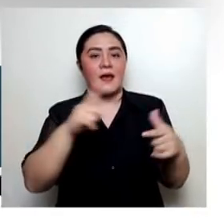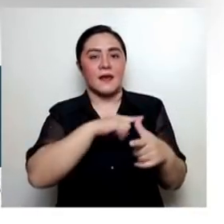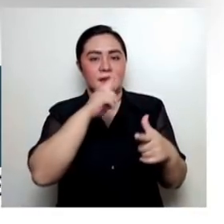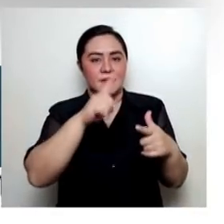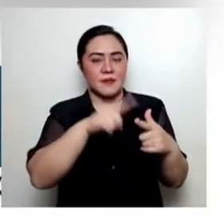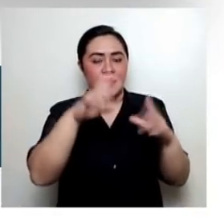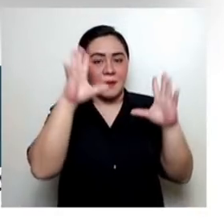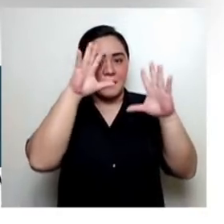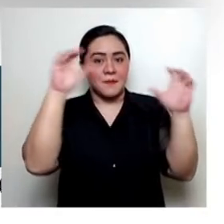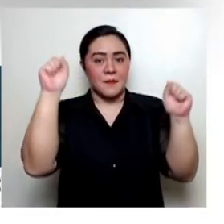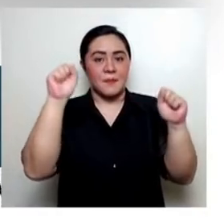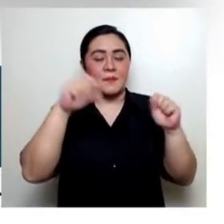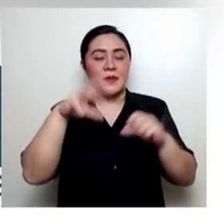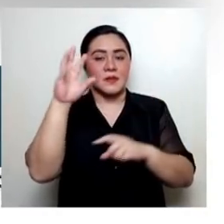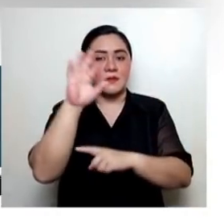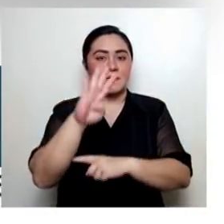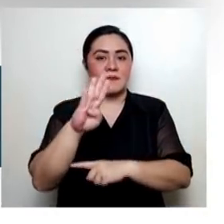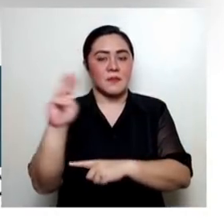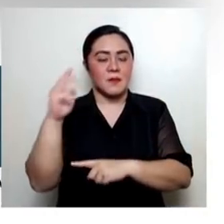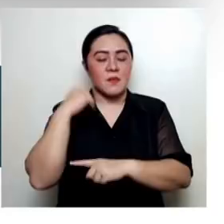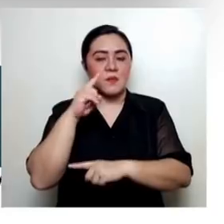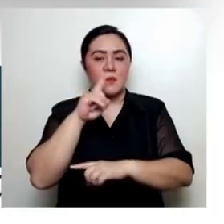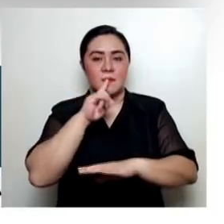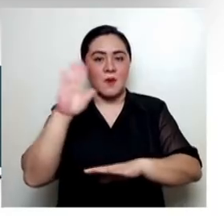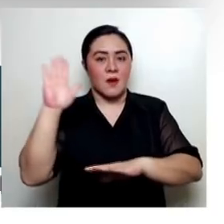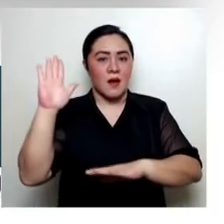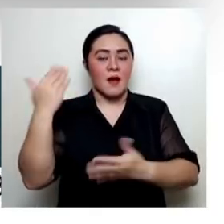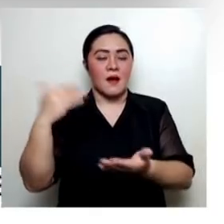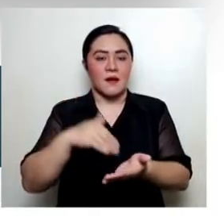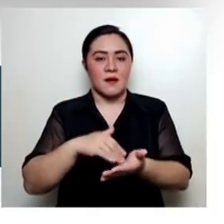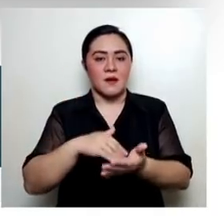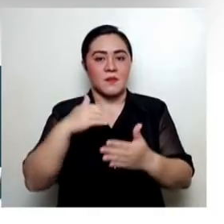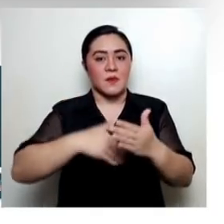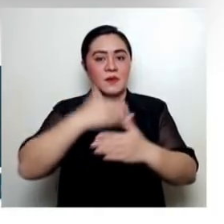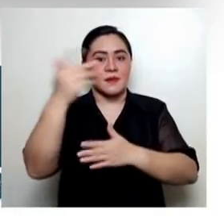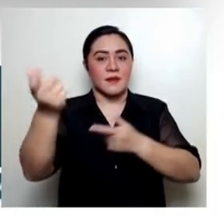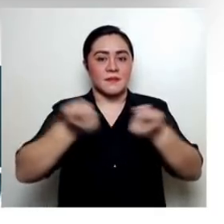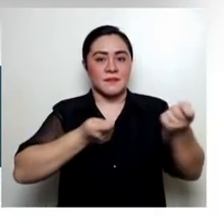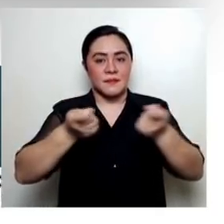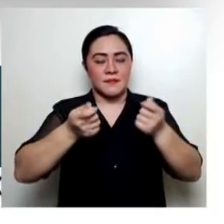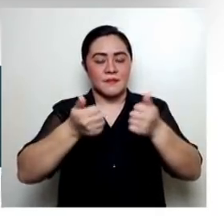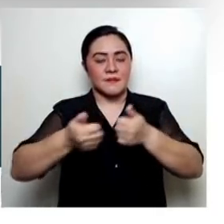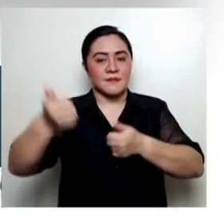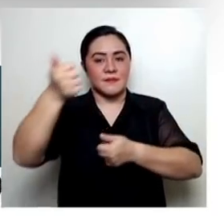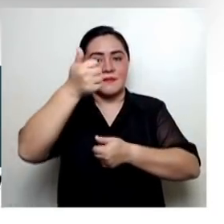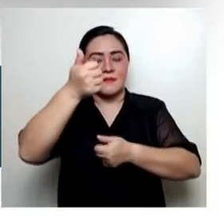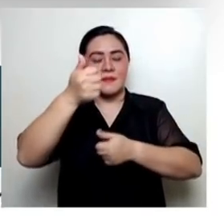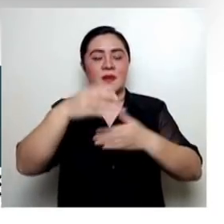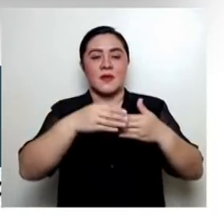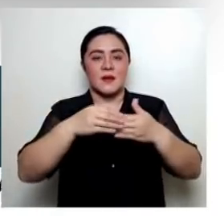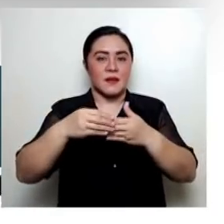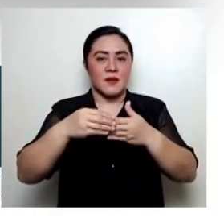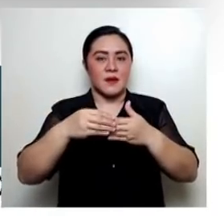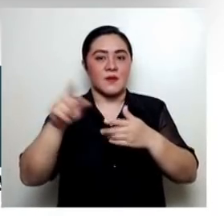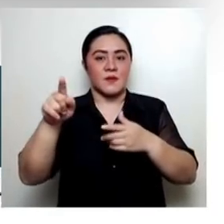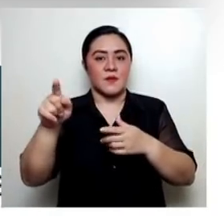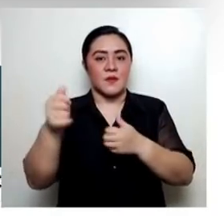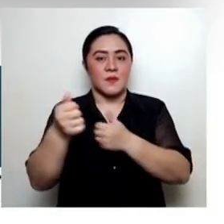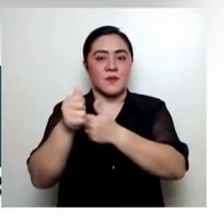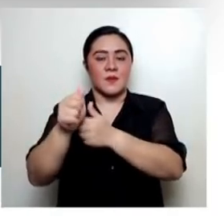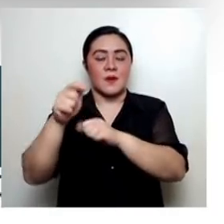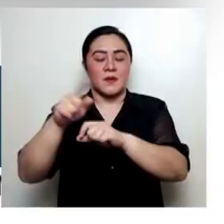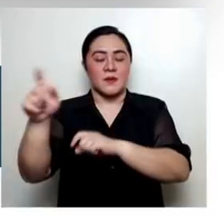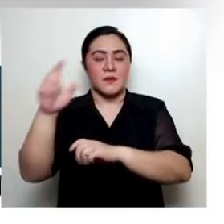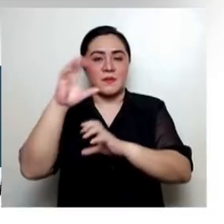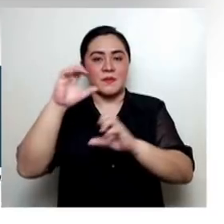Jr., who will likely assume office as the country's next leader on June 30, succeeding Duterte Carpio's father, President Rodrigo